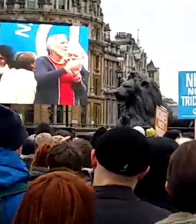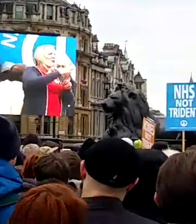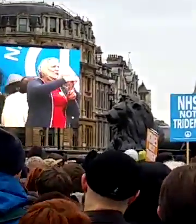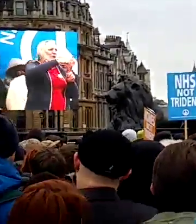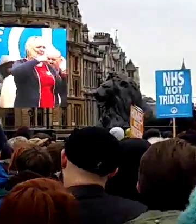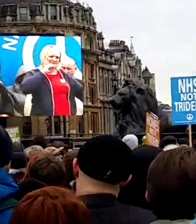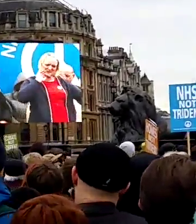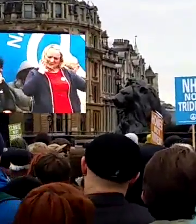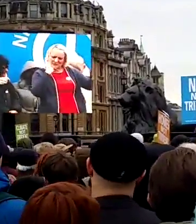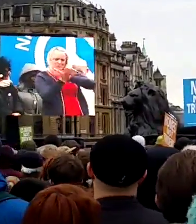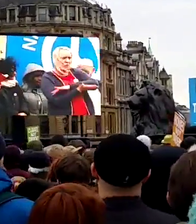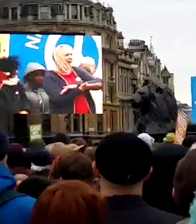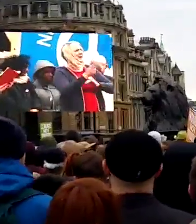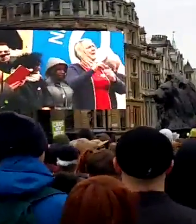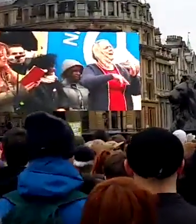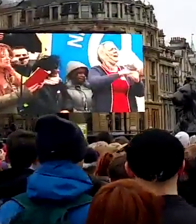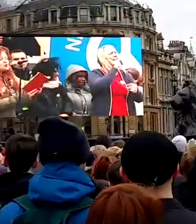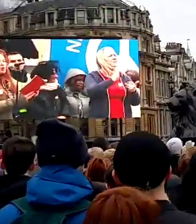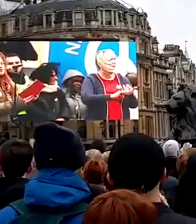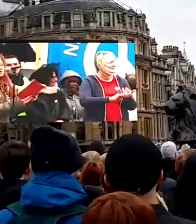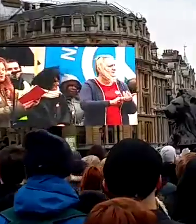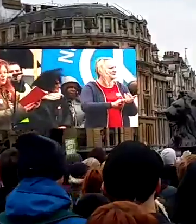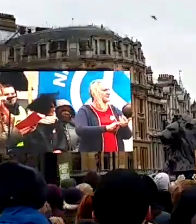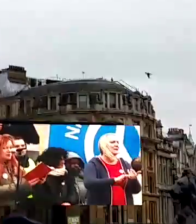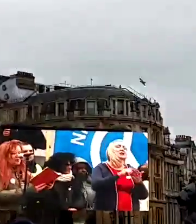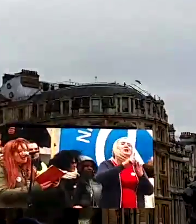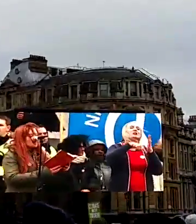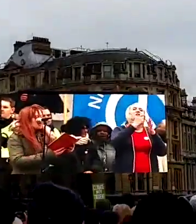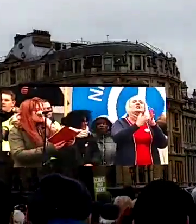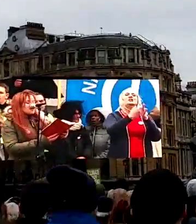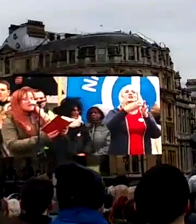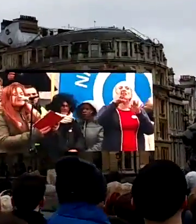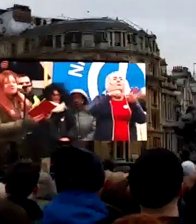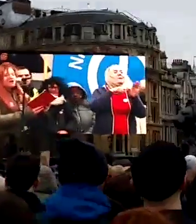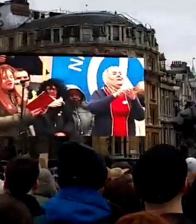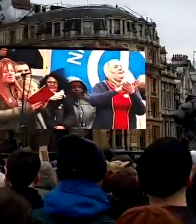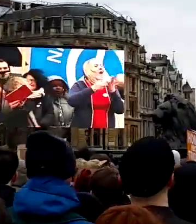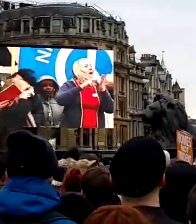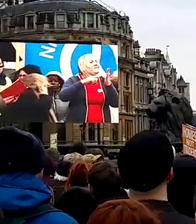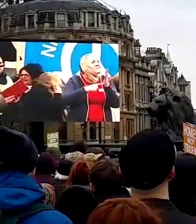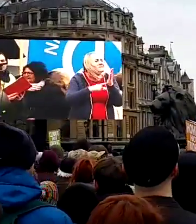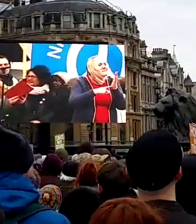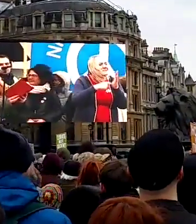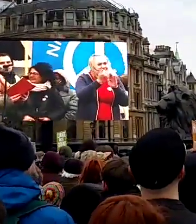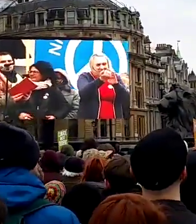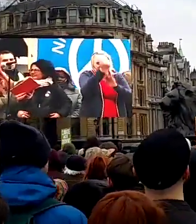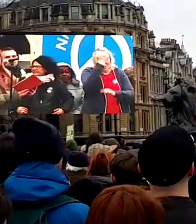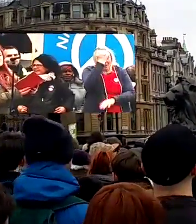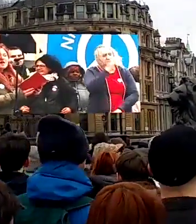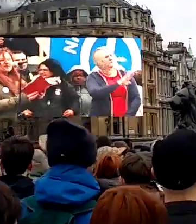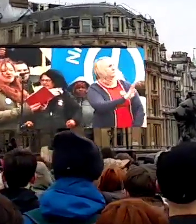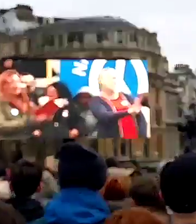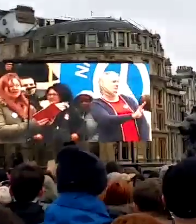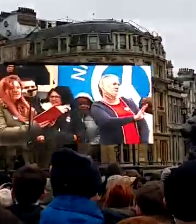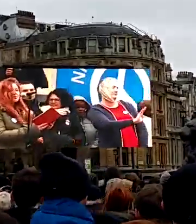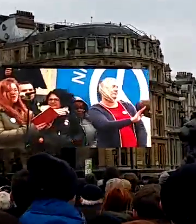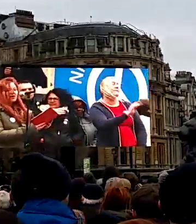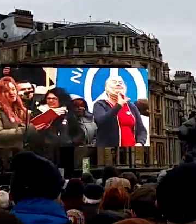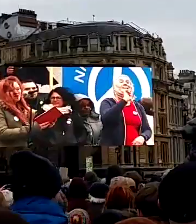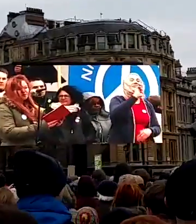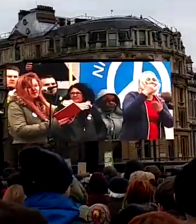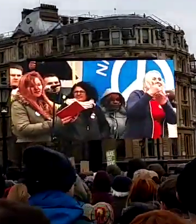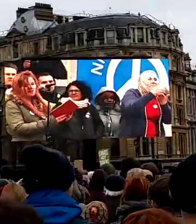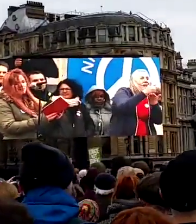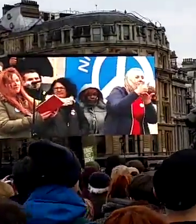our NHS. Jeremy Hunt is not a fool. His advisor is Simon Stevens, who is heavily linked